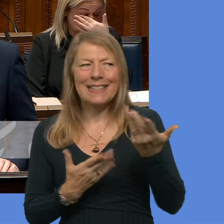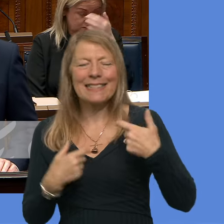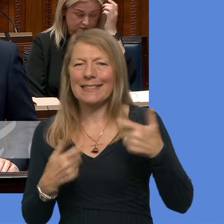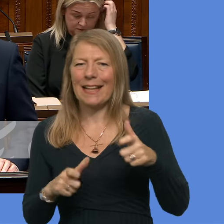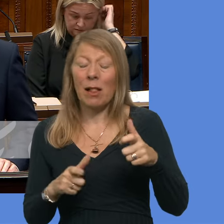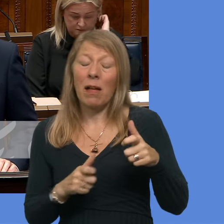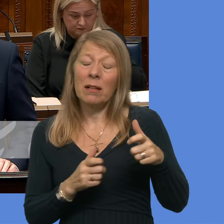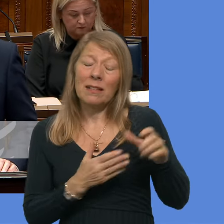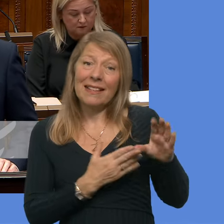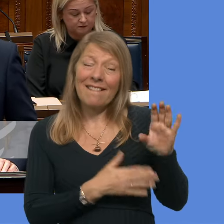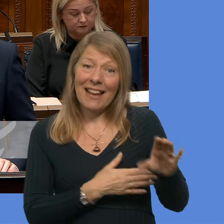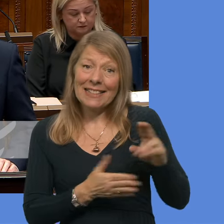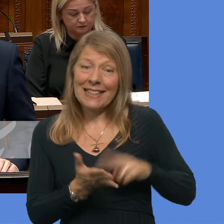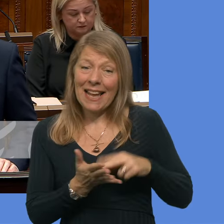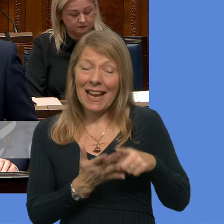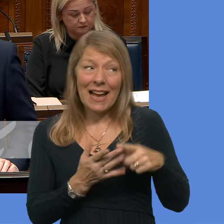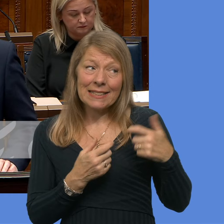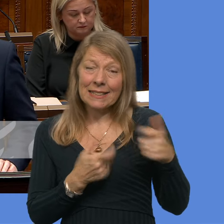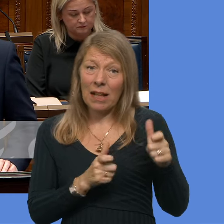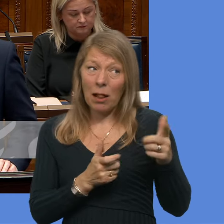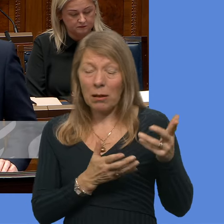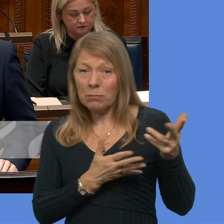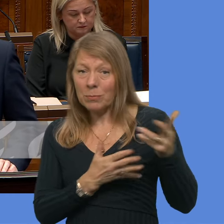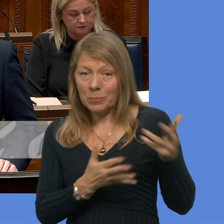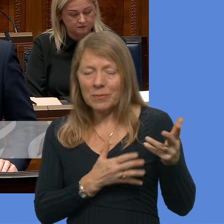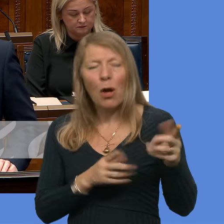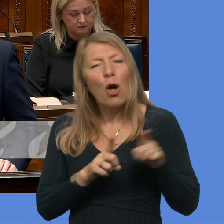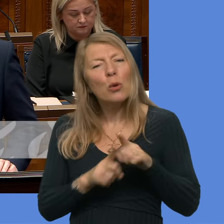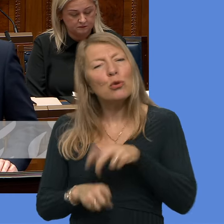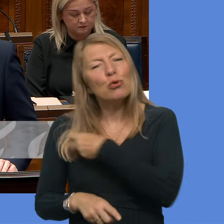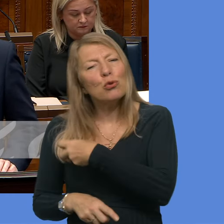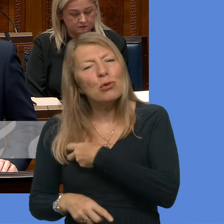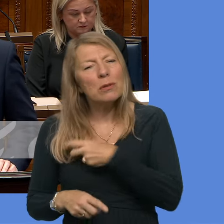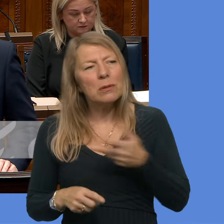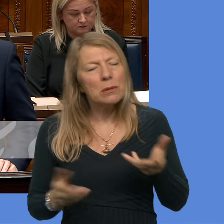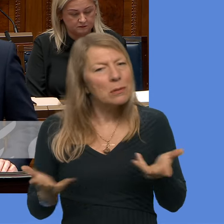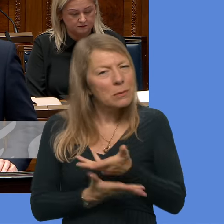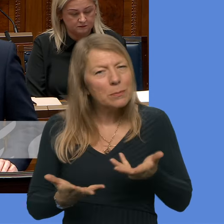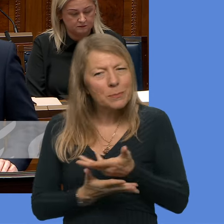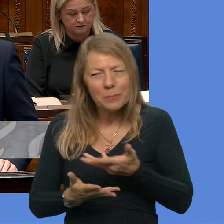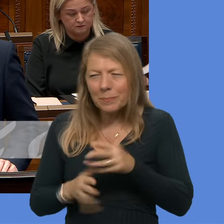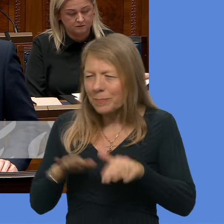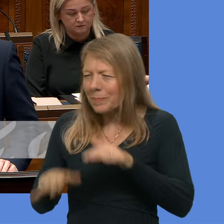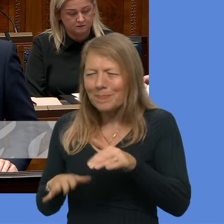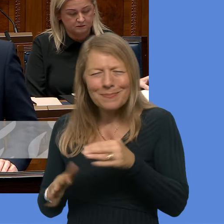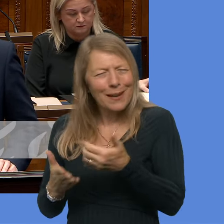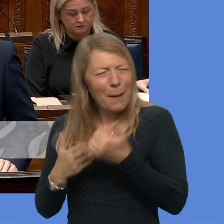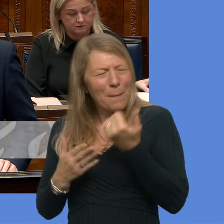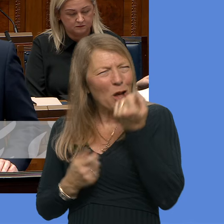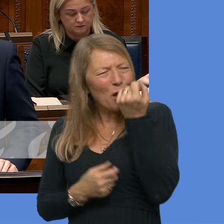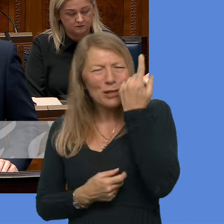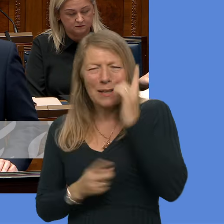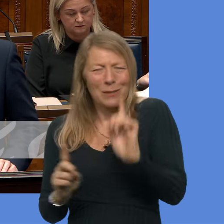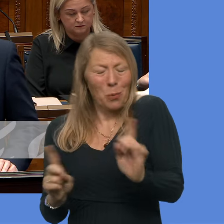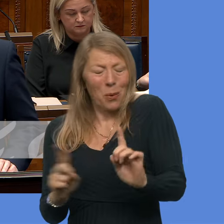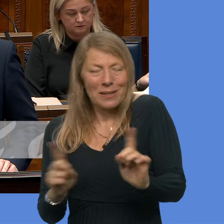to engage them and have engaged with them. We've also engaged with the unions there as well to try and get an understanding of what might be the issues at the back of any potential